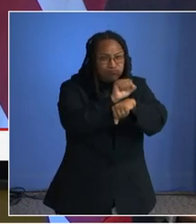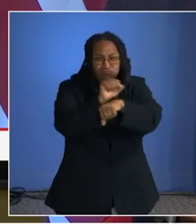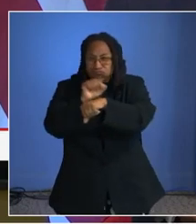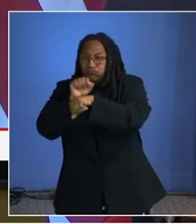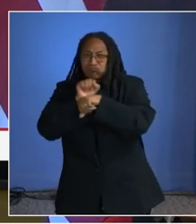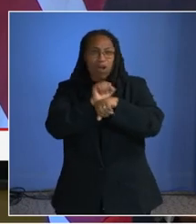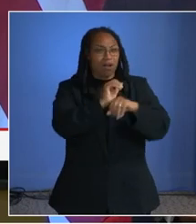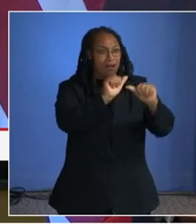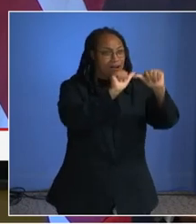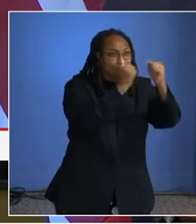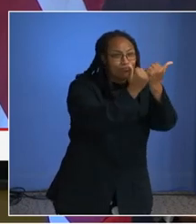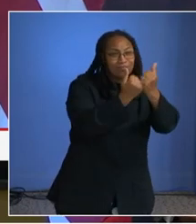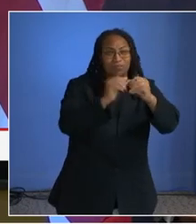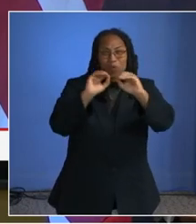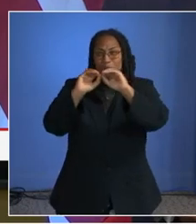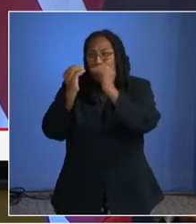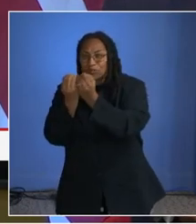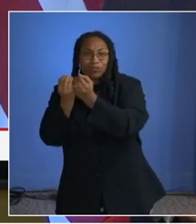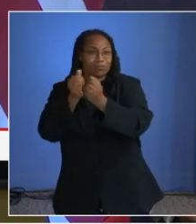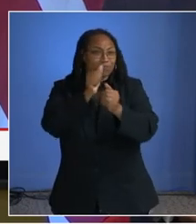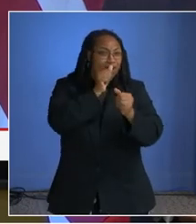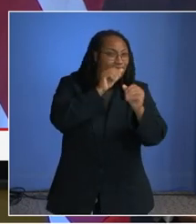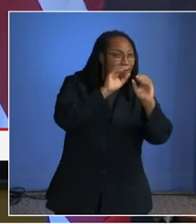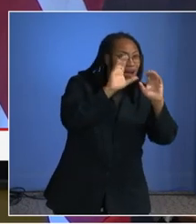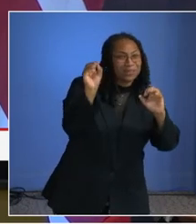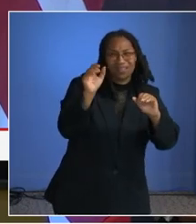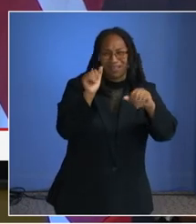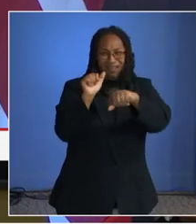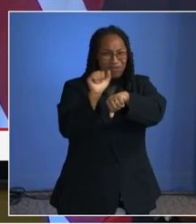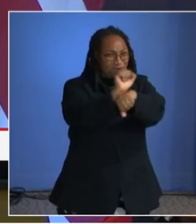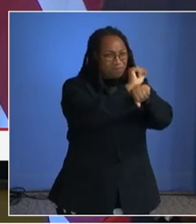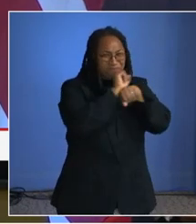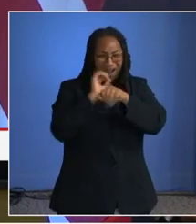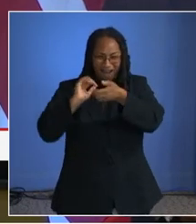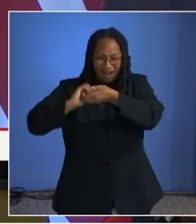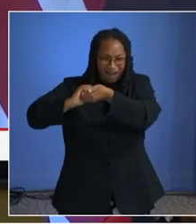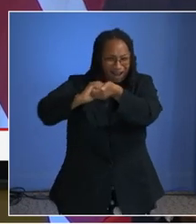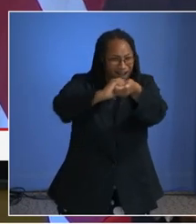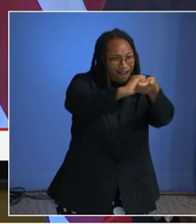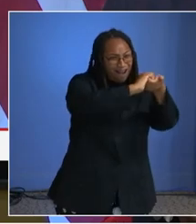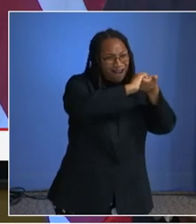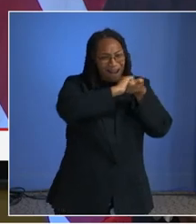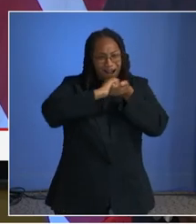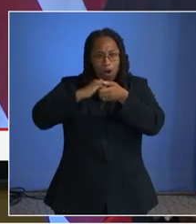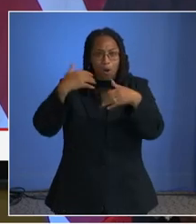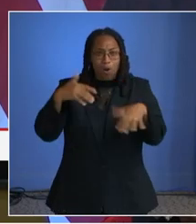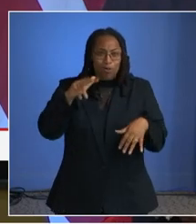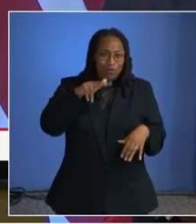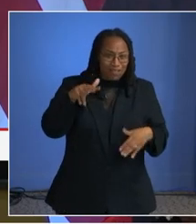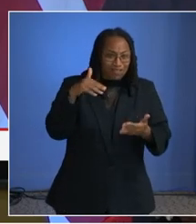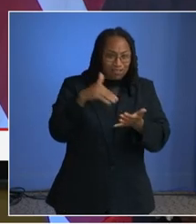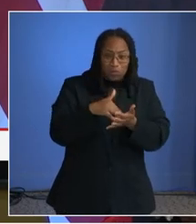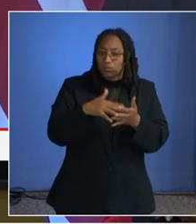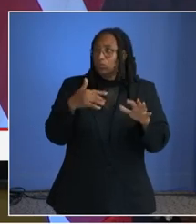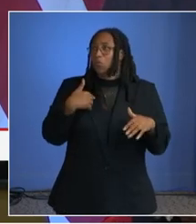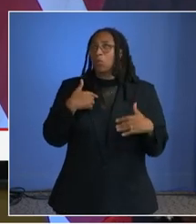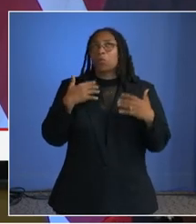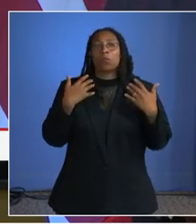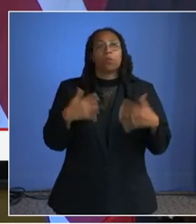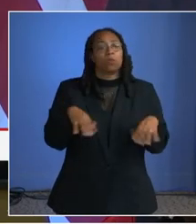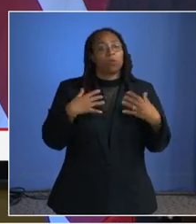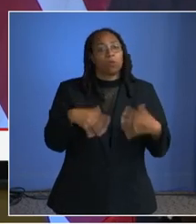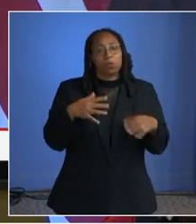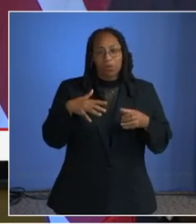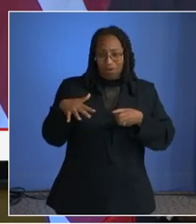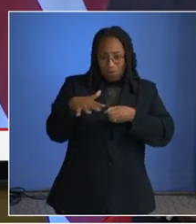and do work in all kinds of conditions to serve DC residents. We're local government. We need to be here. We need to serve